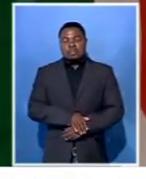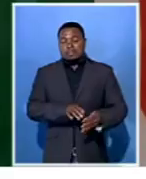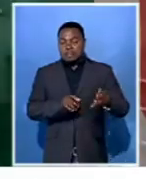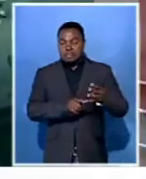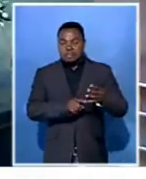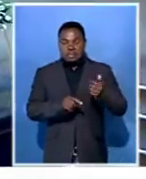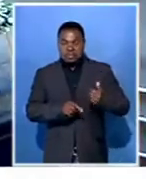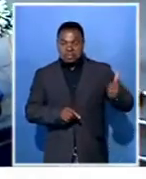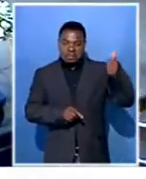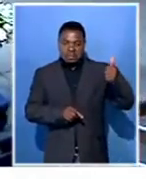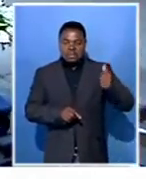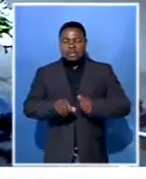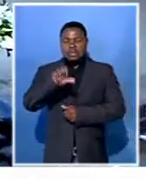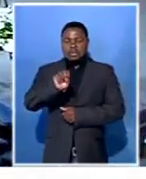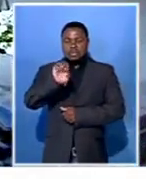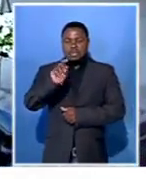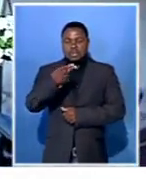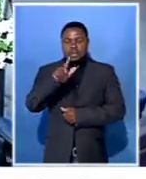Brigadier General Setlari,